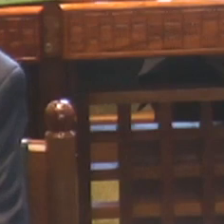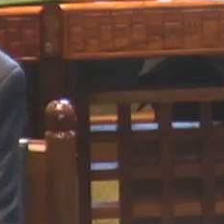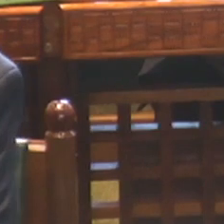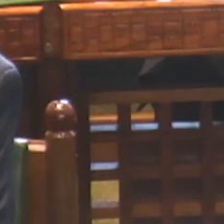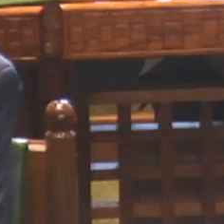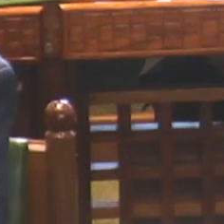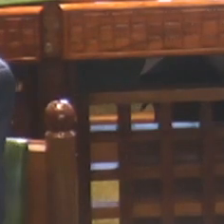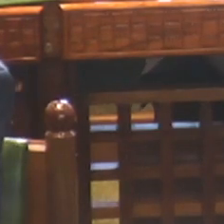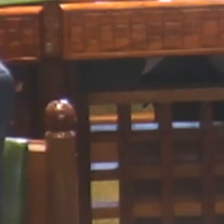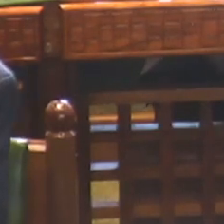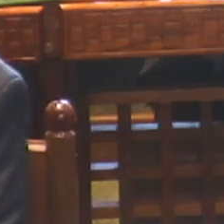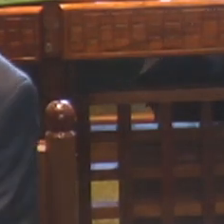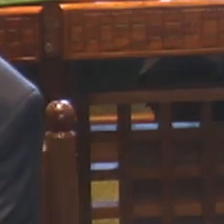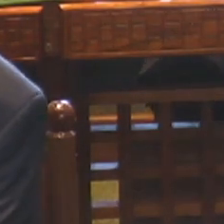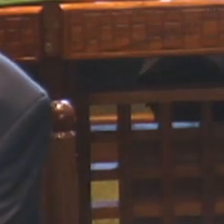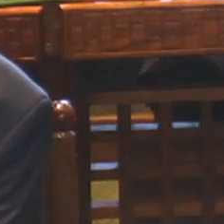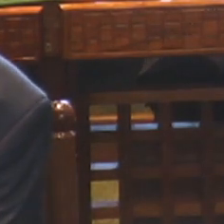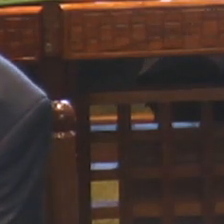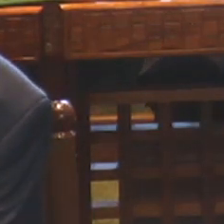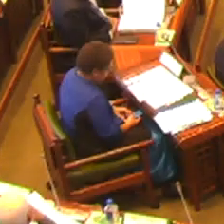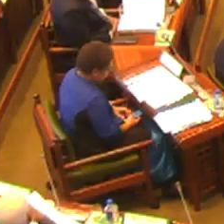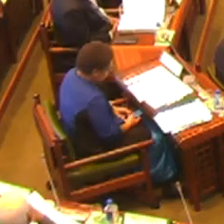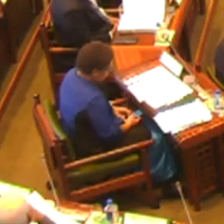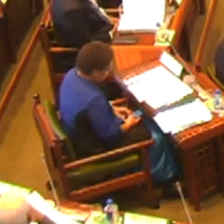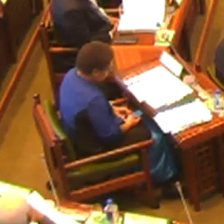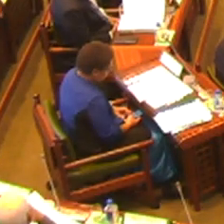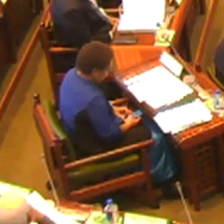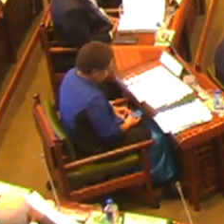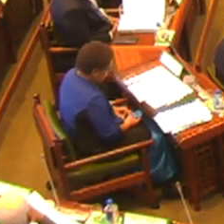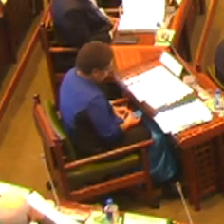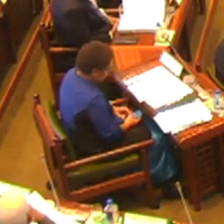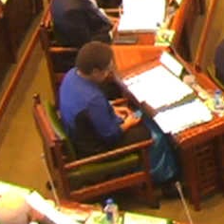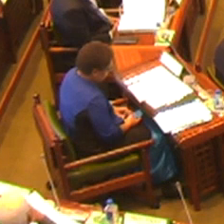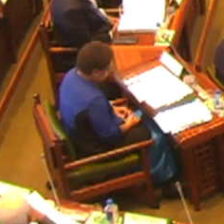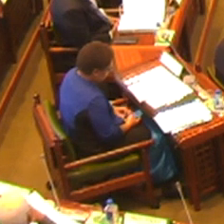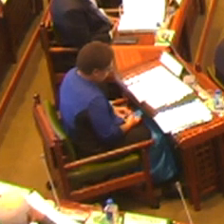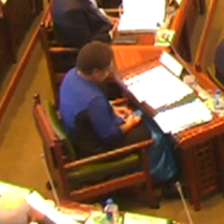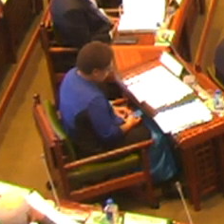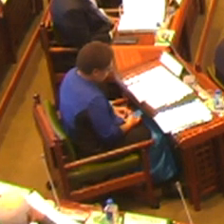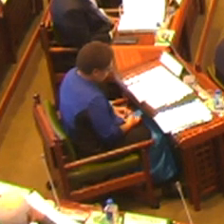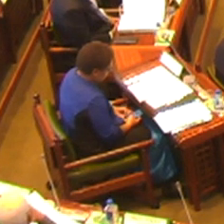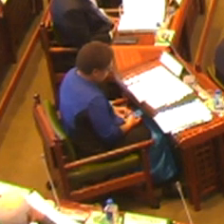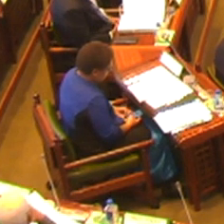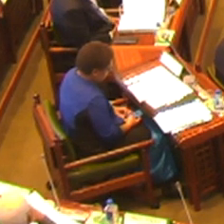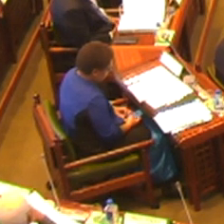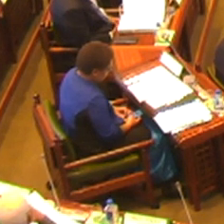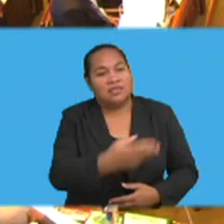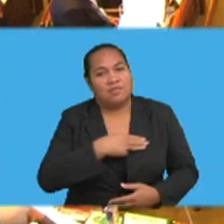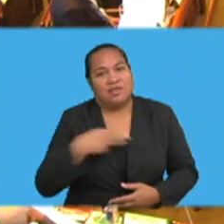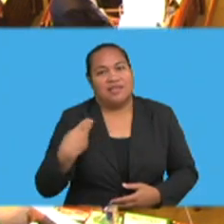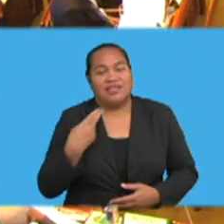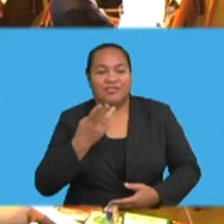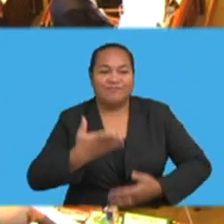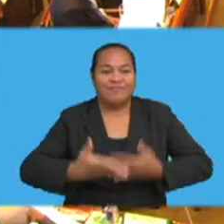power blackouts? Thank you. The Acting Minister for Local Government, Housing, Environment, Infrastructure and Transport.